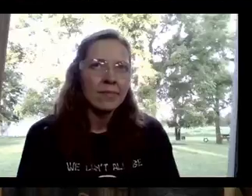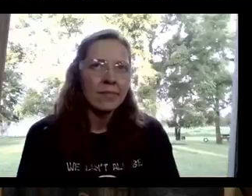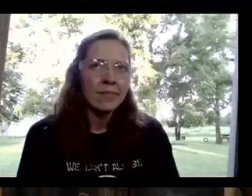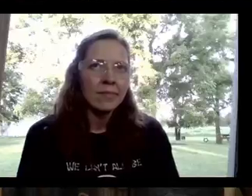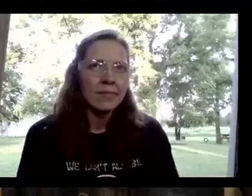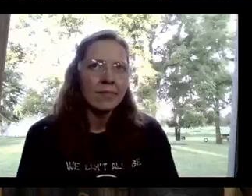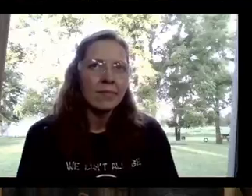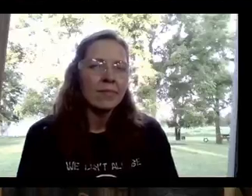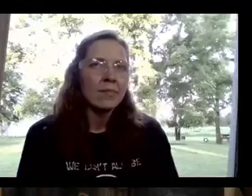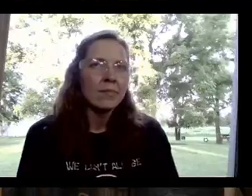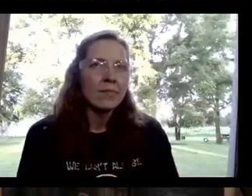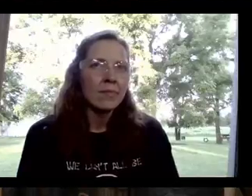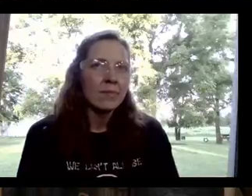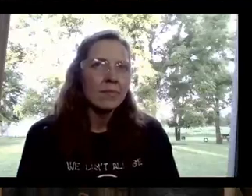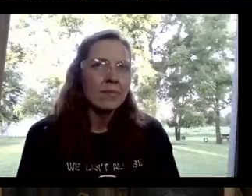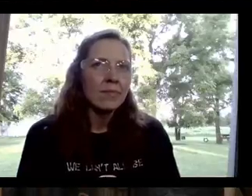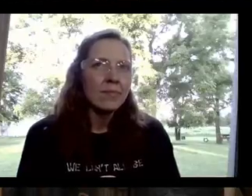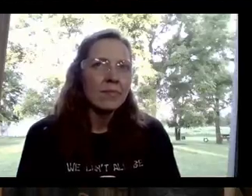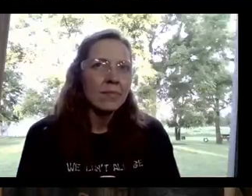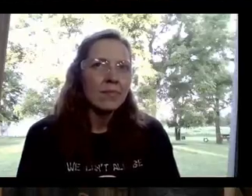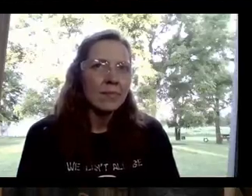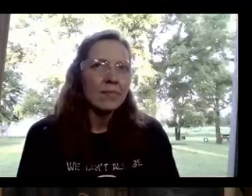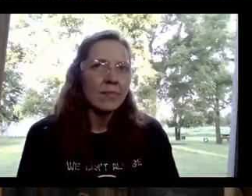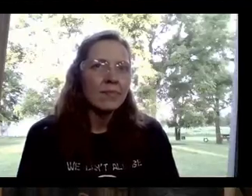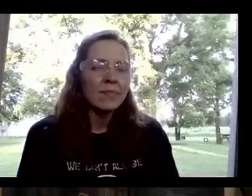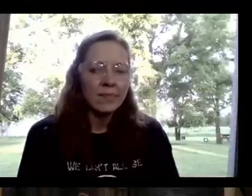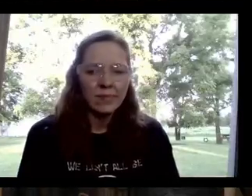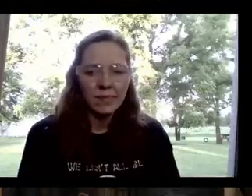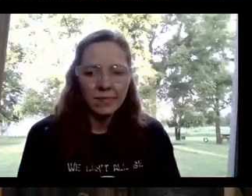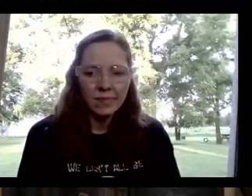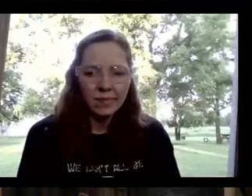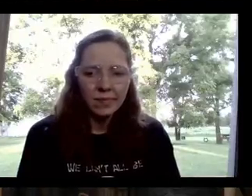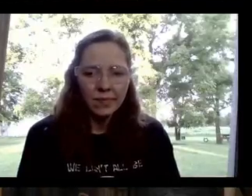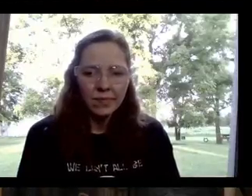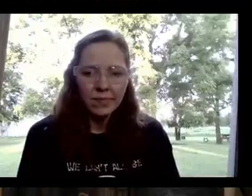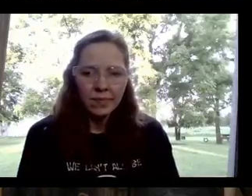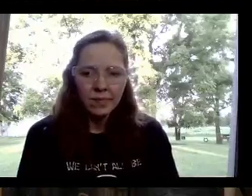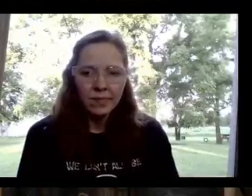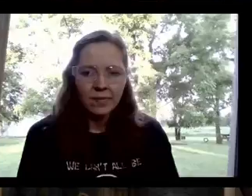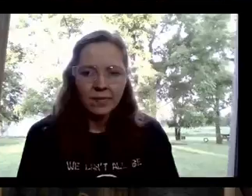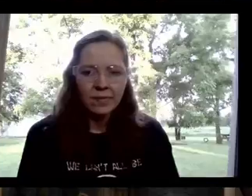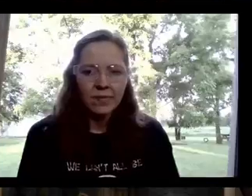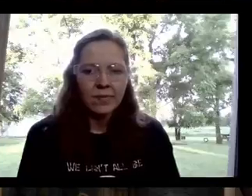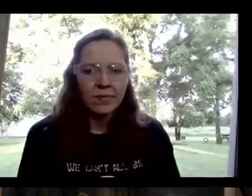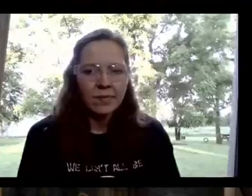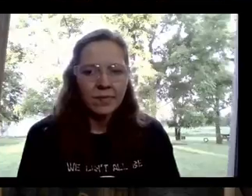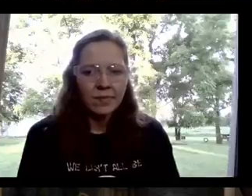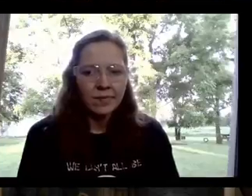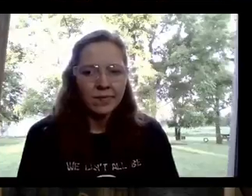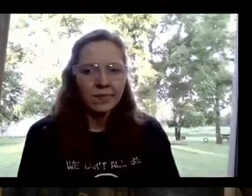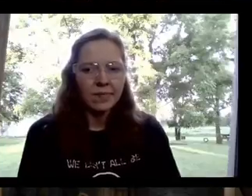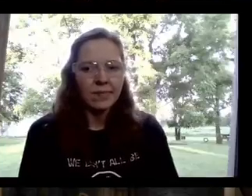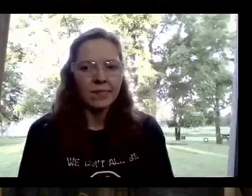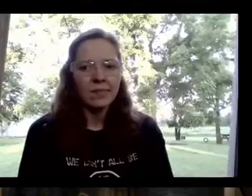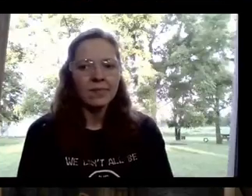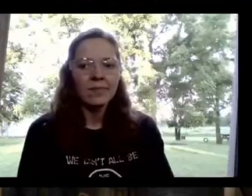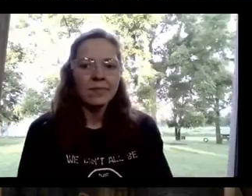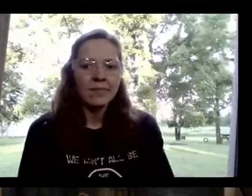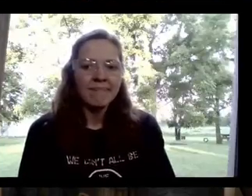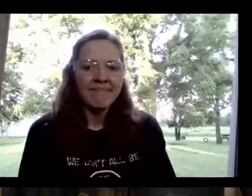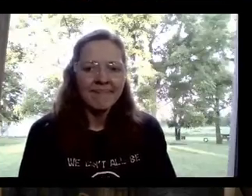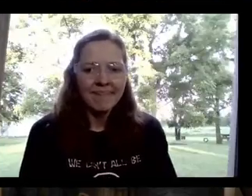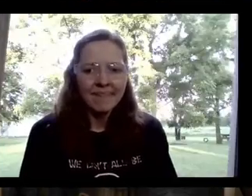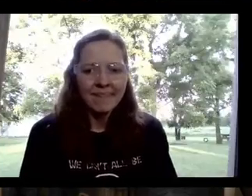just kind of like move on, you know, beyond my question or my comment or something like that. And so, you